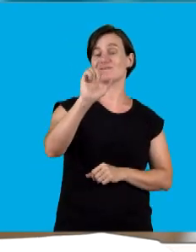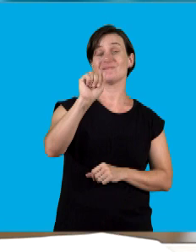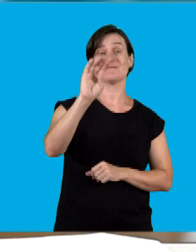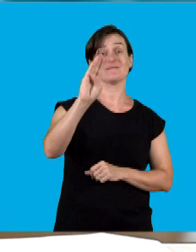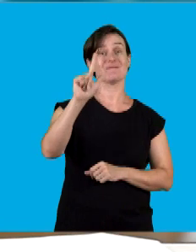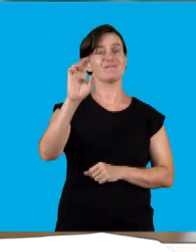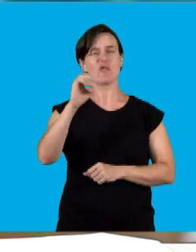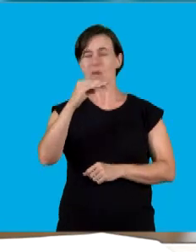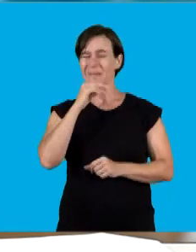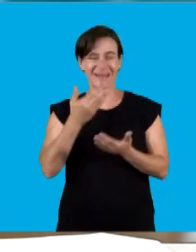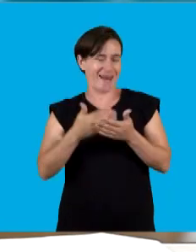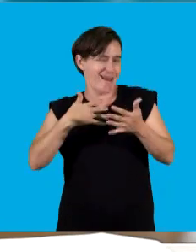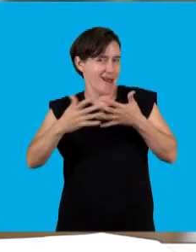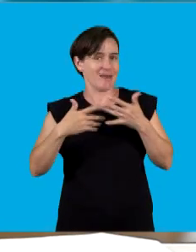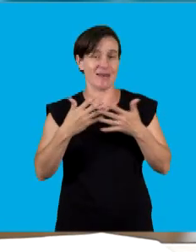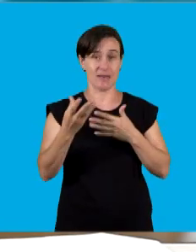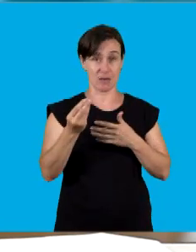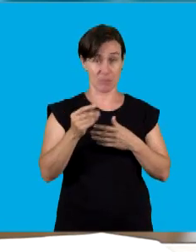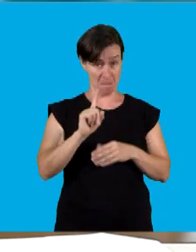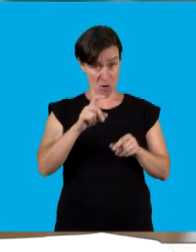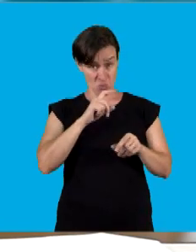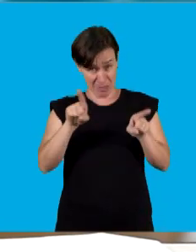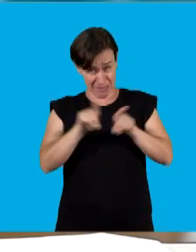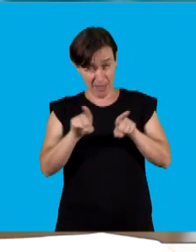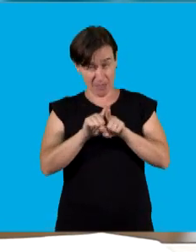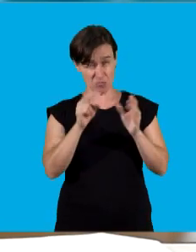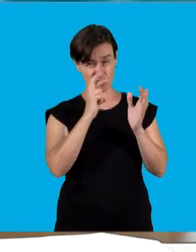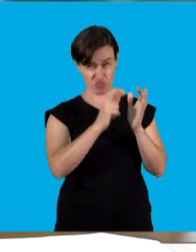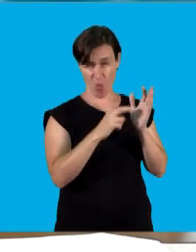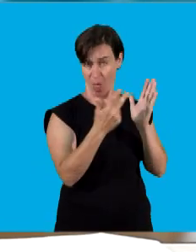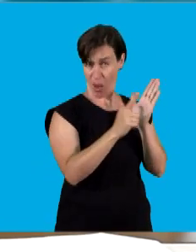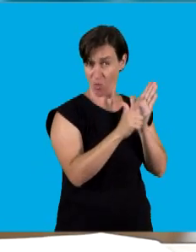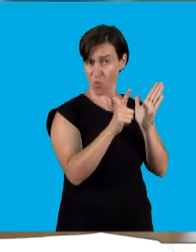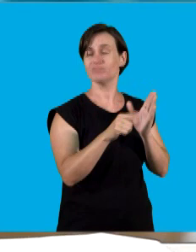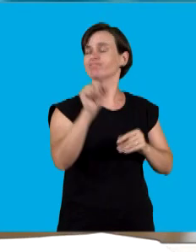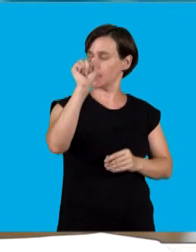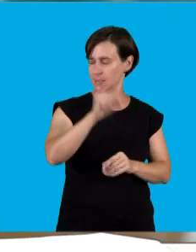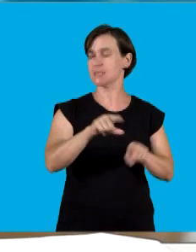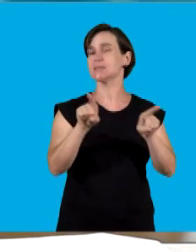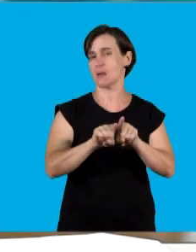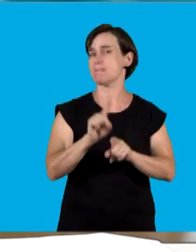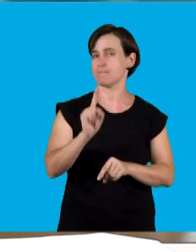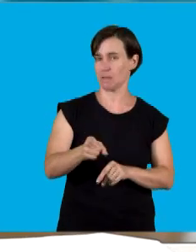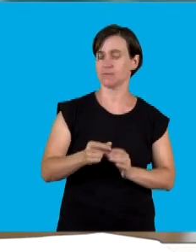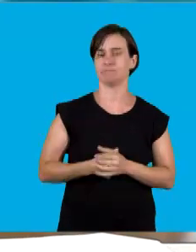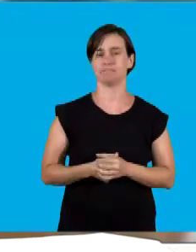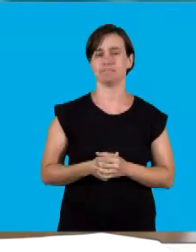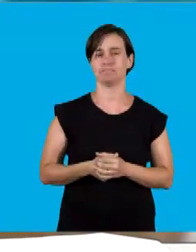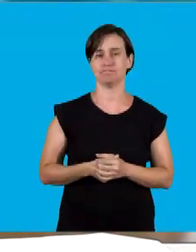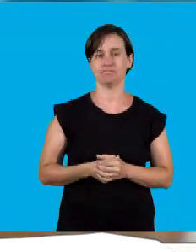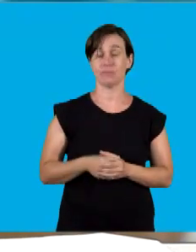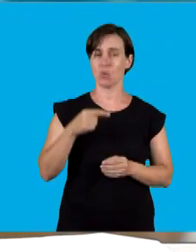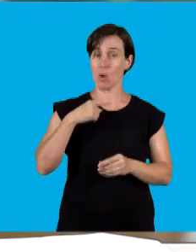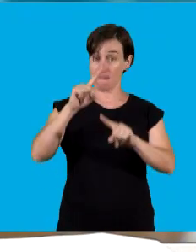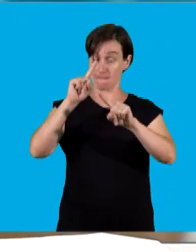that mean that the same laws still apply? Yes, the same laws definitely still apply. So we are multiplying.